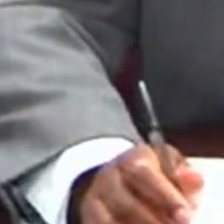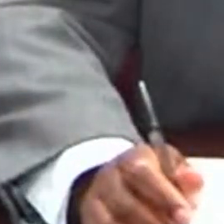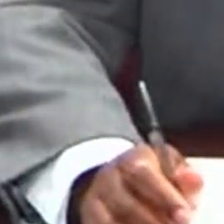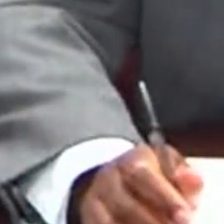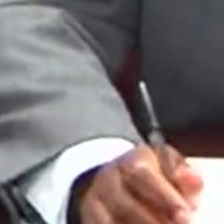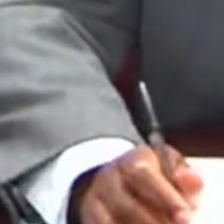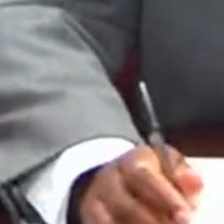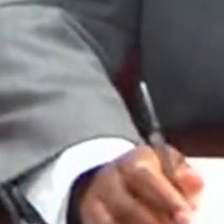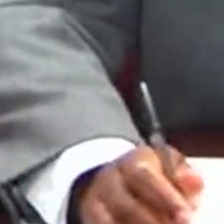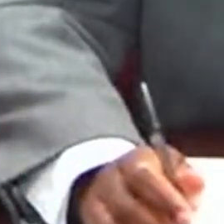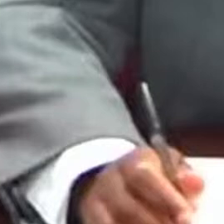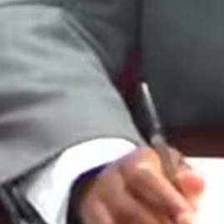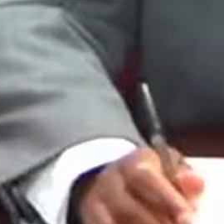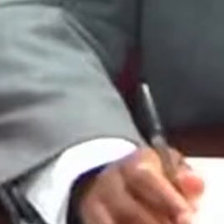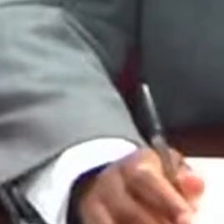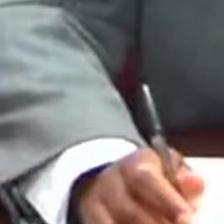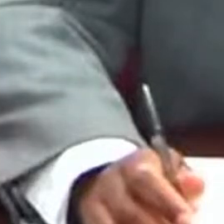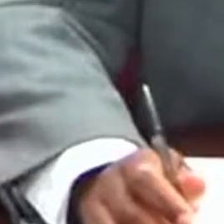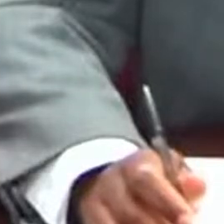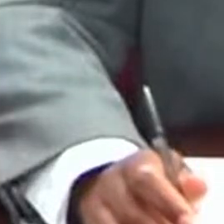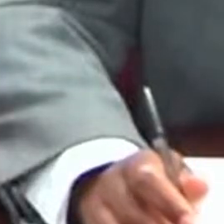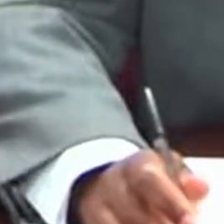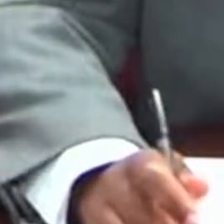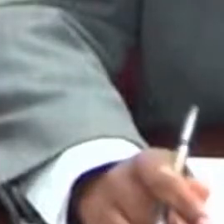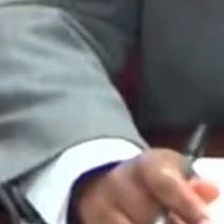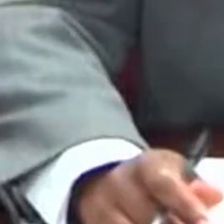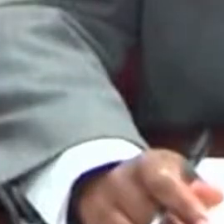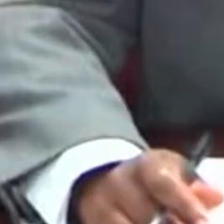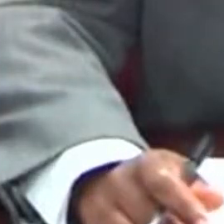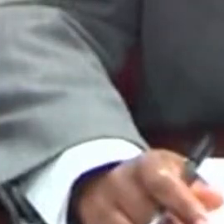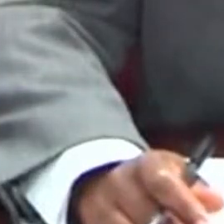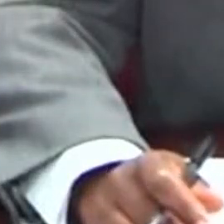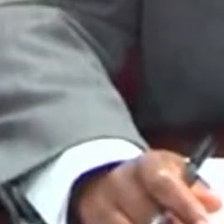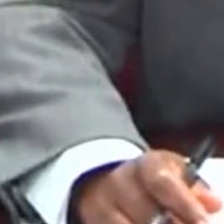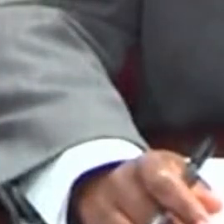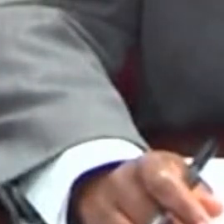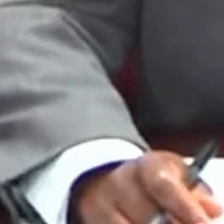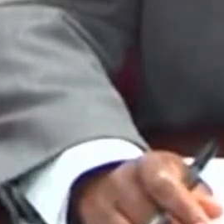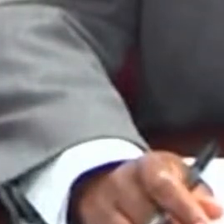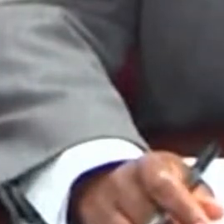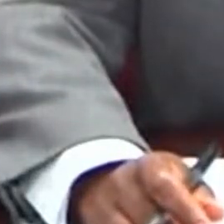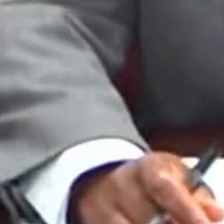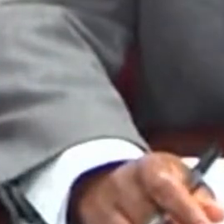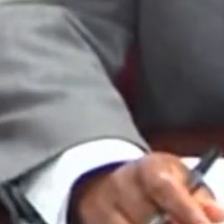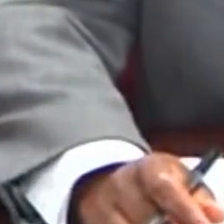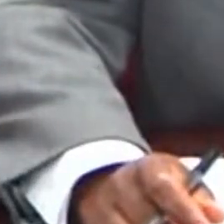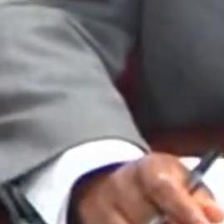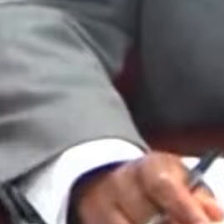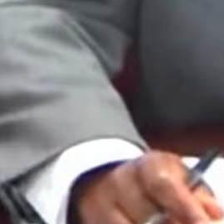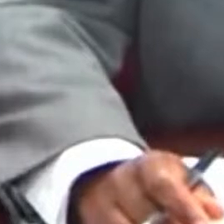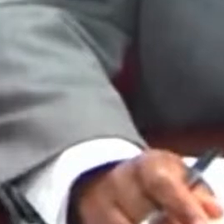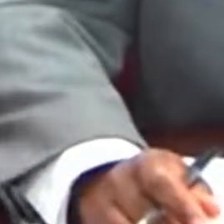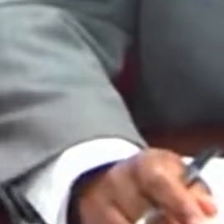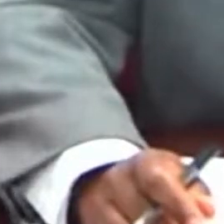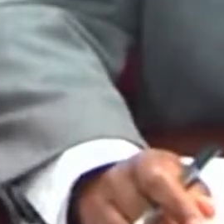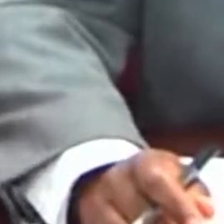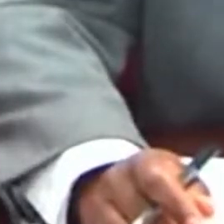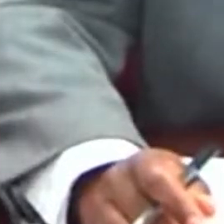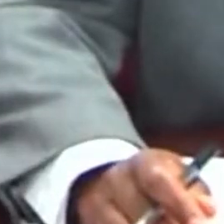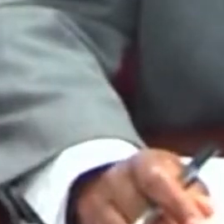base, our tax revenue also go up. So this shouldn't be a hindrance. We should be able